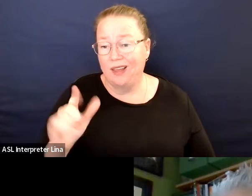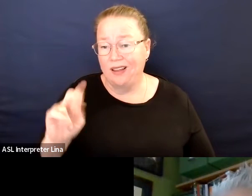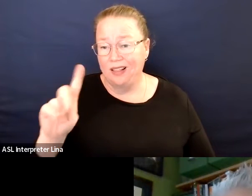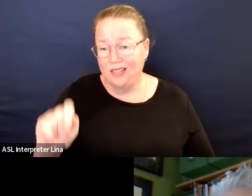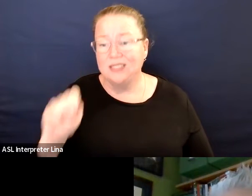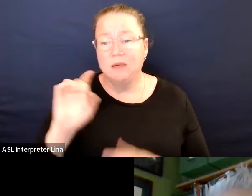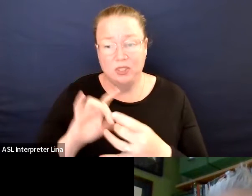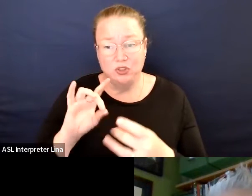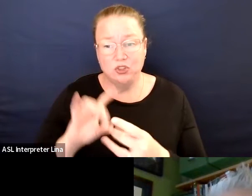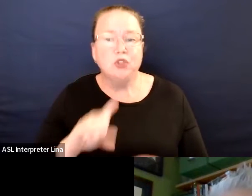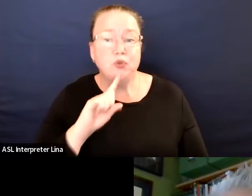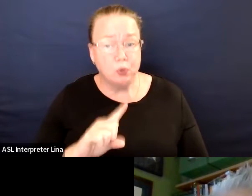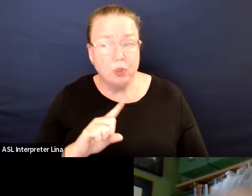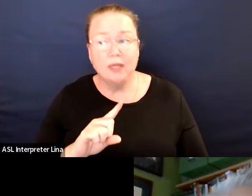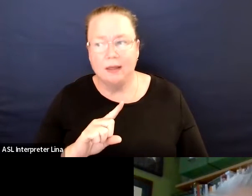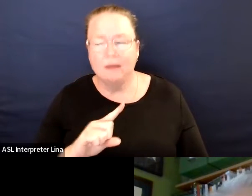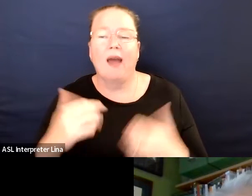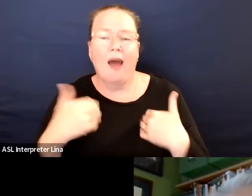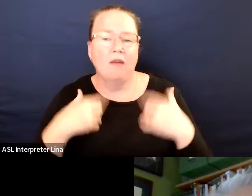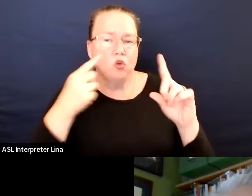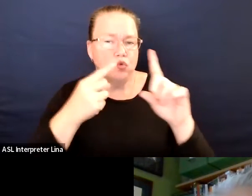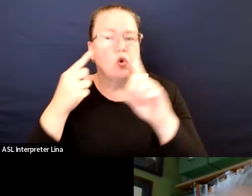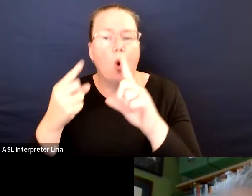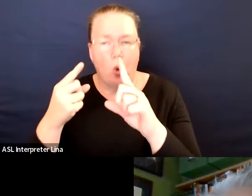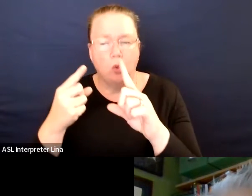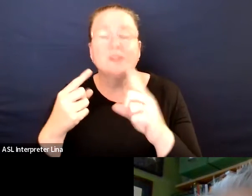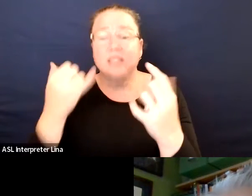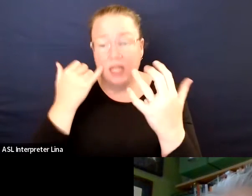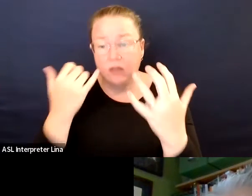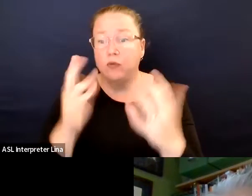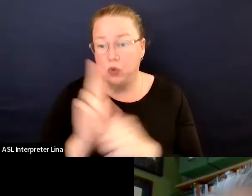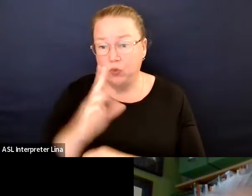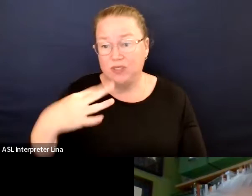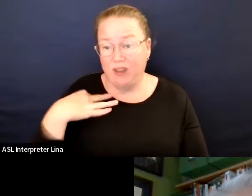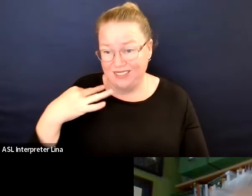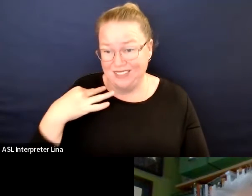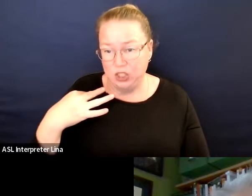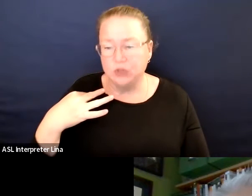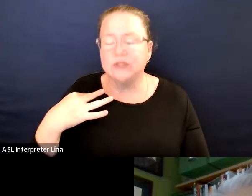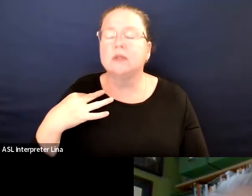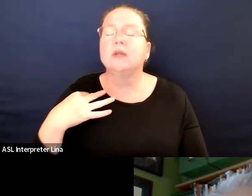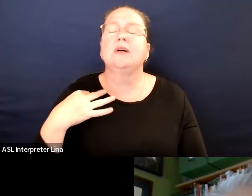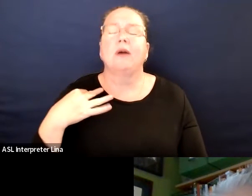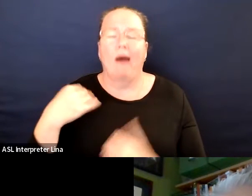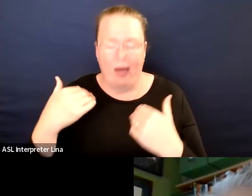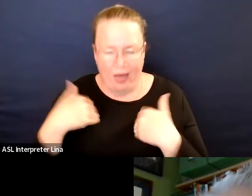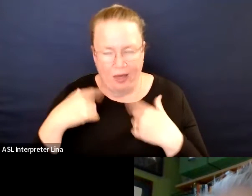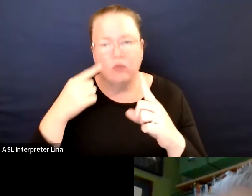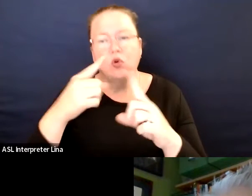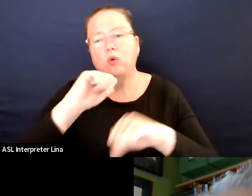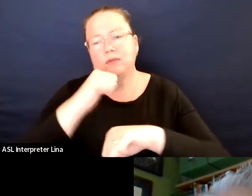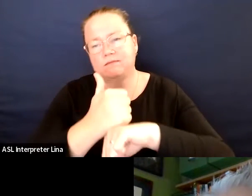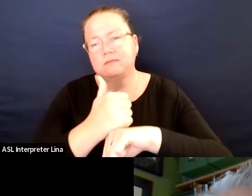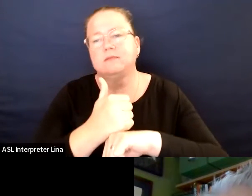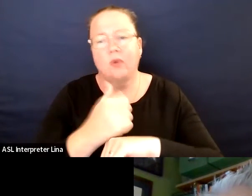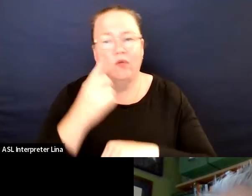is really, and having goals. So if you're going to be using volunteers, have specific goals in mind